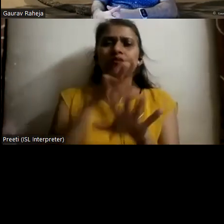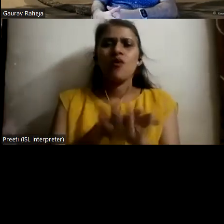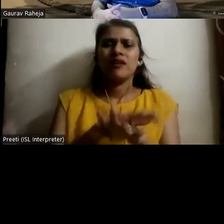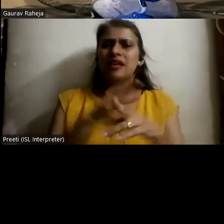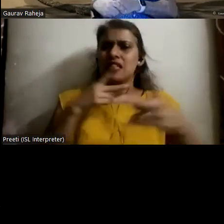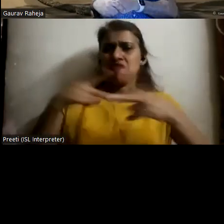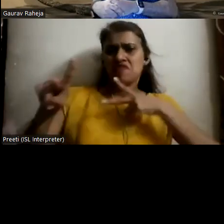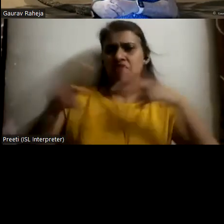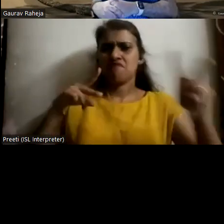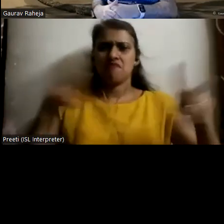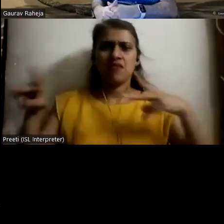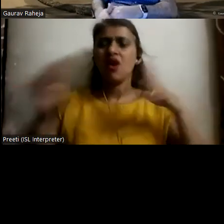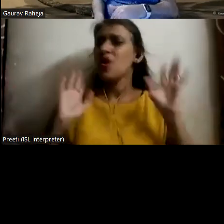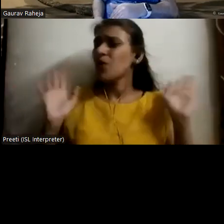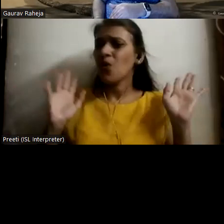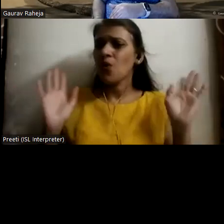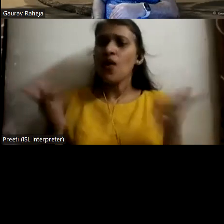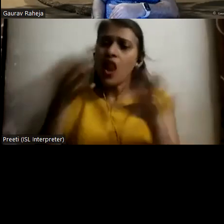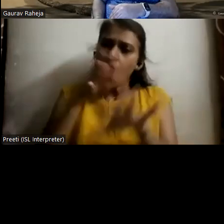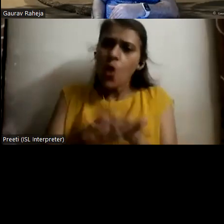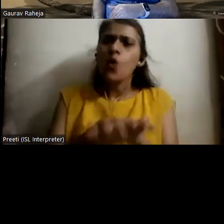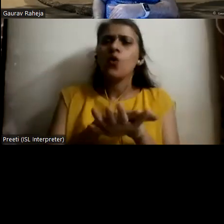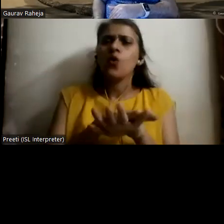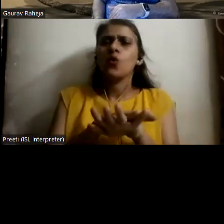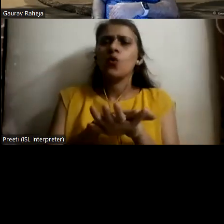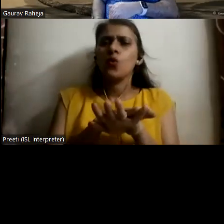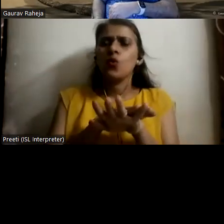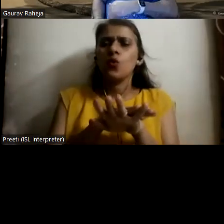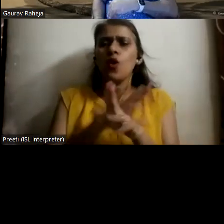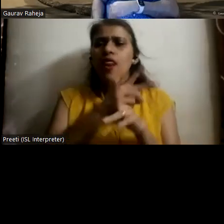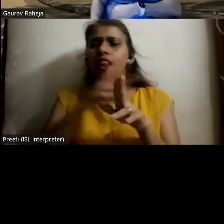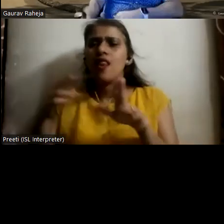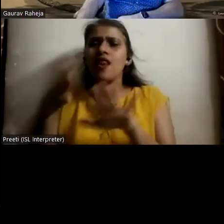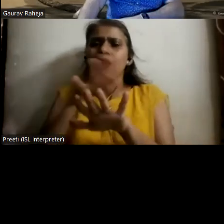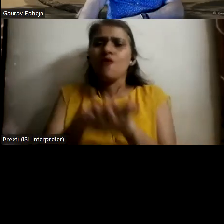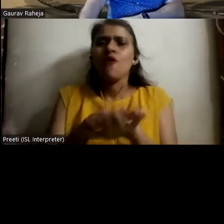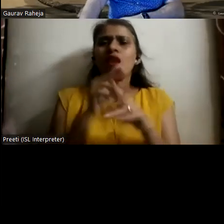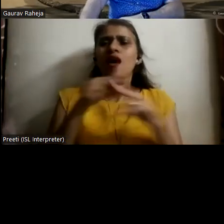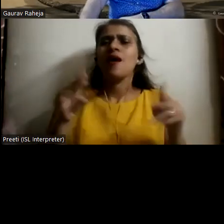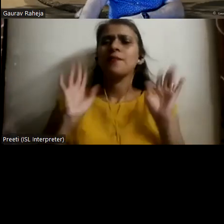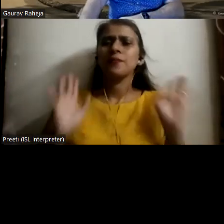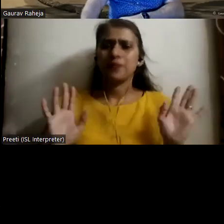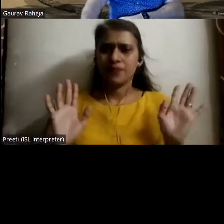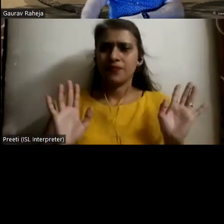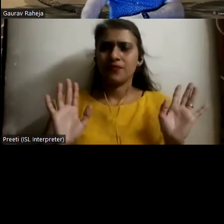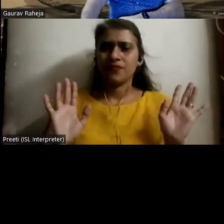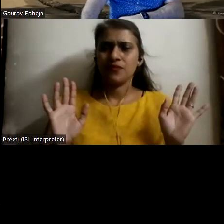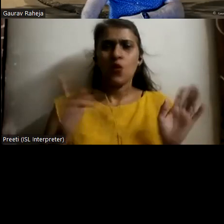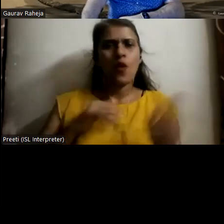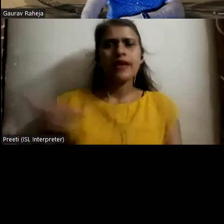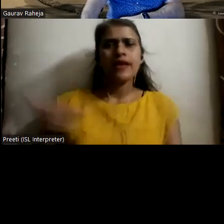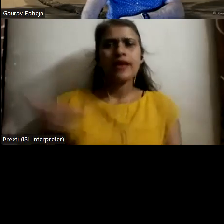difference. And only in that spirit, we will be able to move forward for a progressive nation that we all aspire